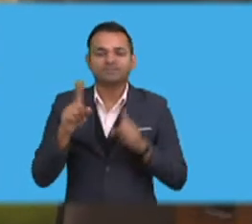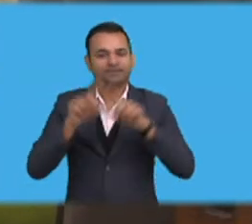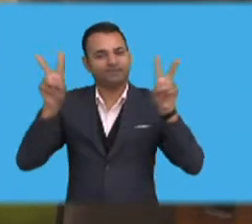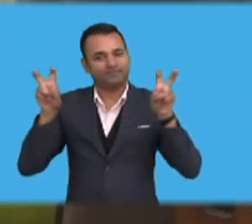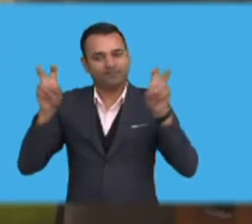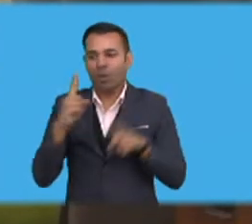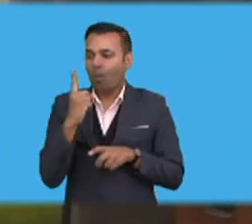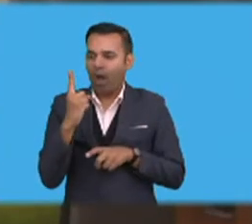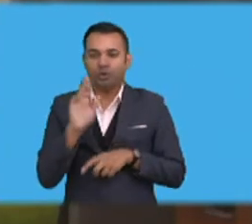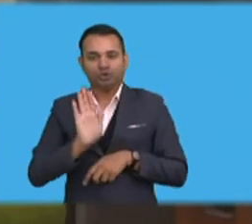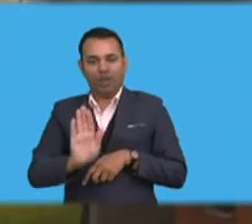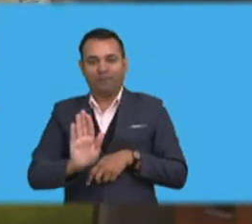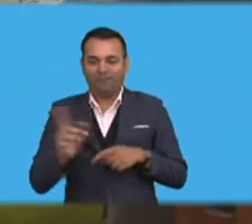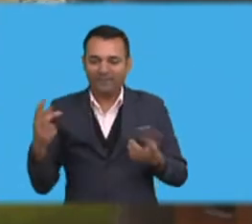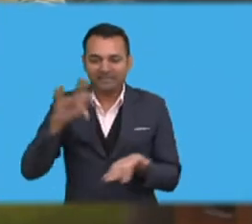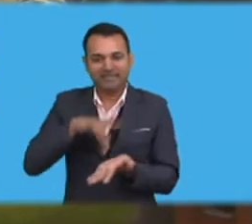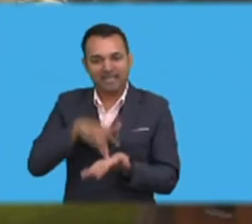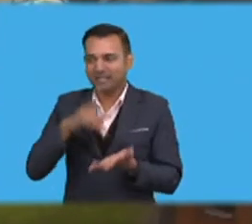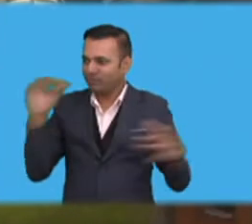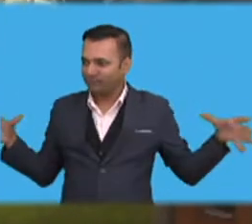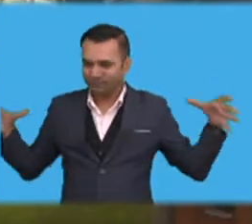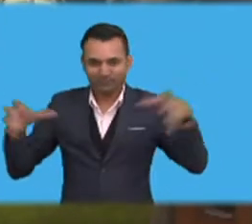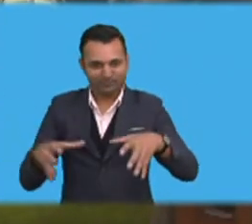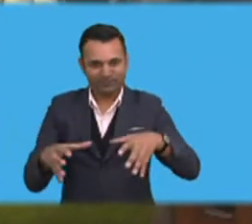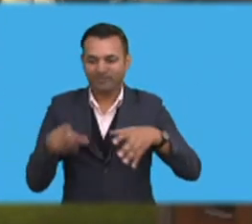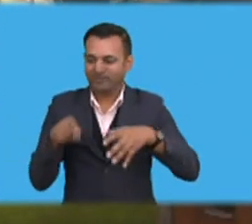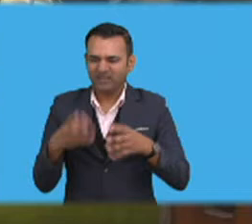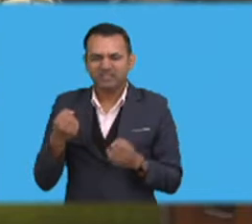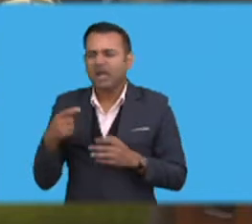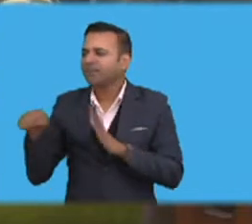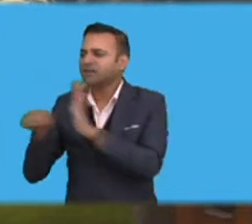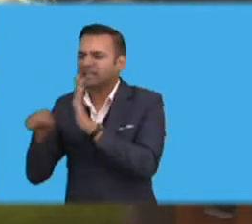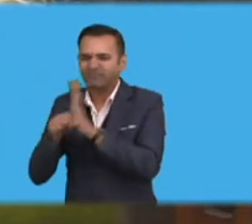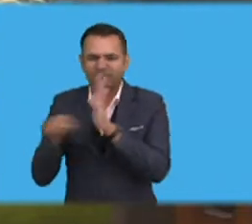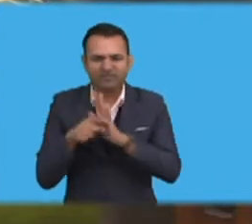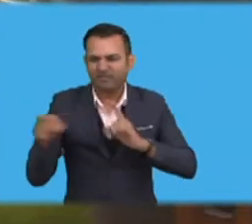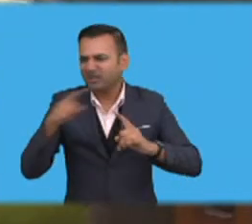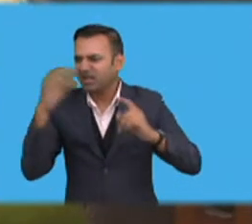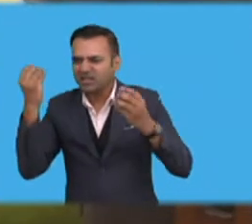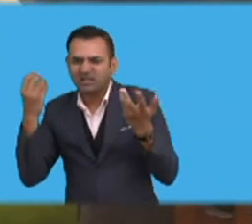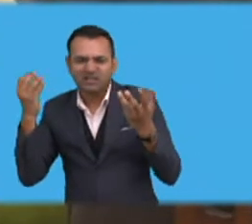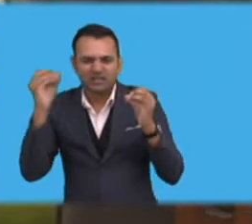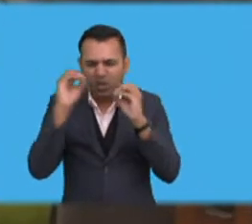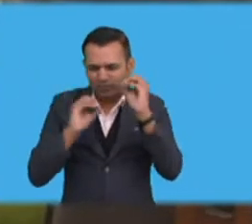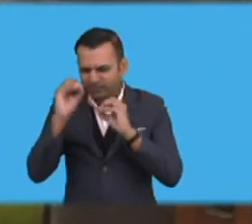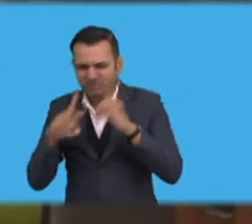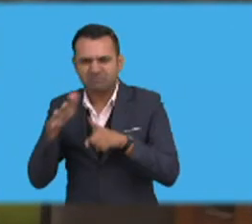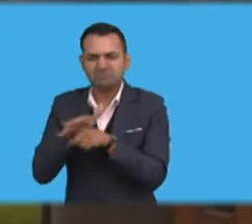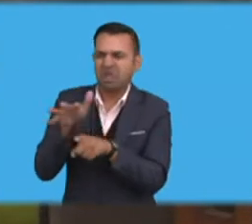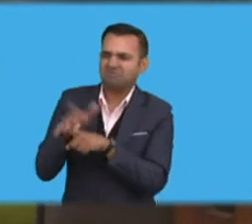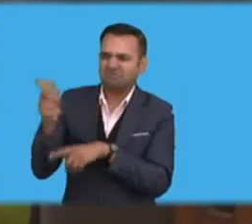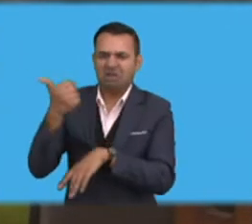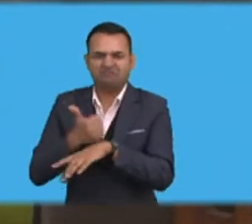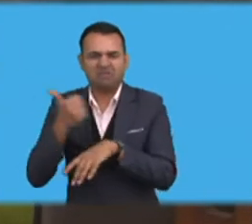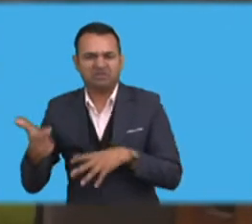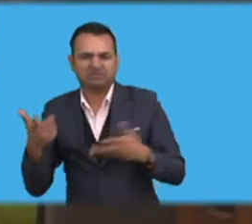to explicitly respond to the negative sentiments uttered by certain members of the public with regard to government's decision to take up the management of CTP insurance in